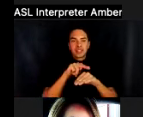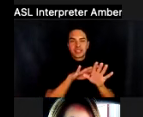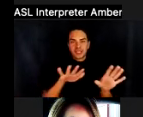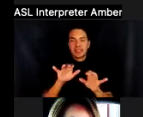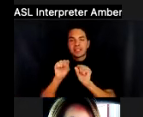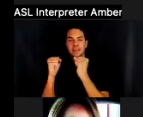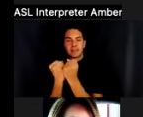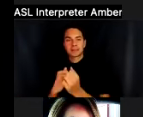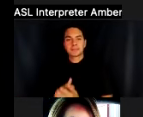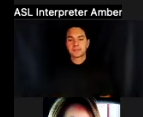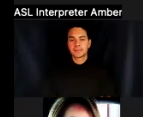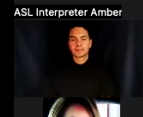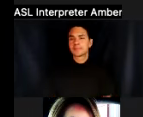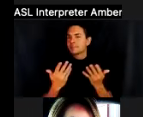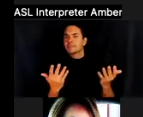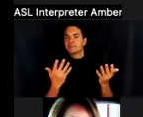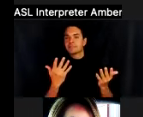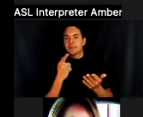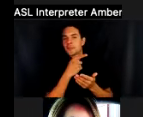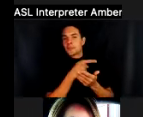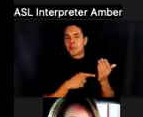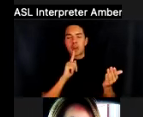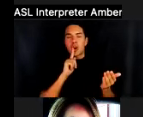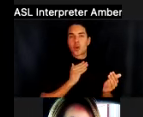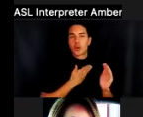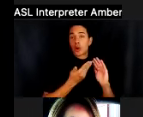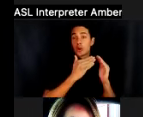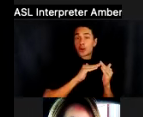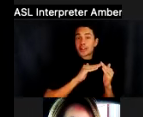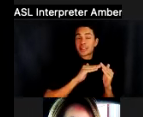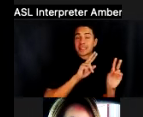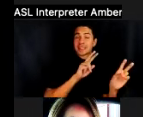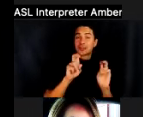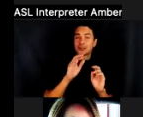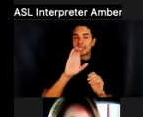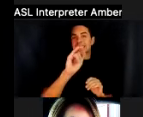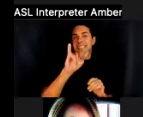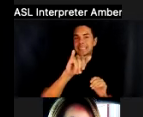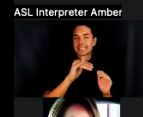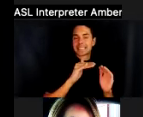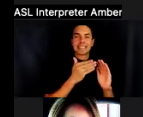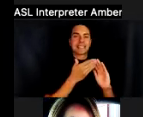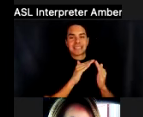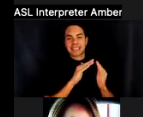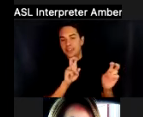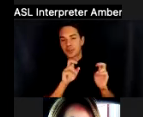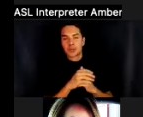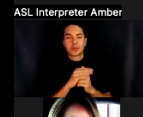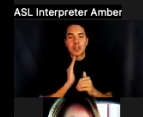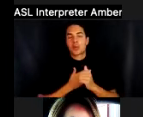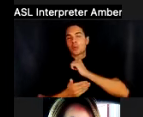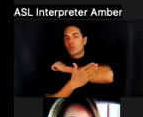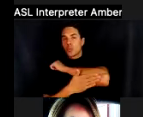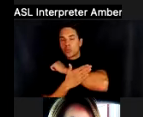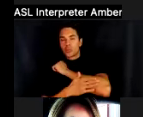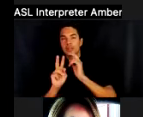educating folks around like what are urban issues, rural issues, issues on the reservations, teaching others who